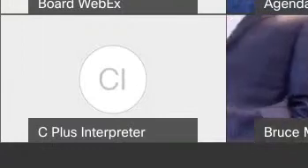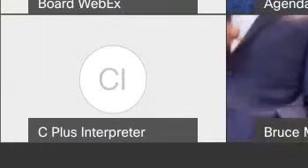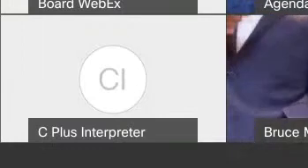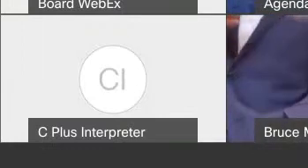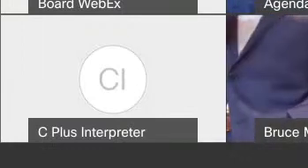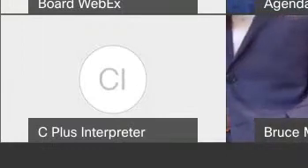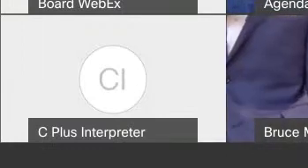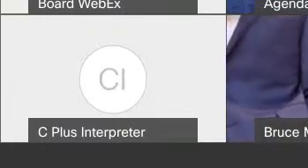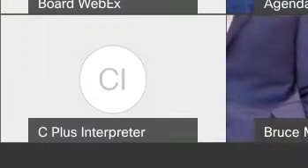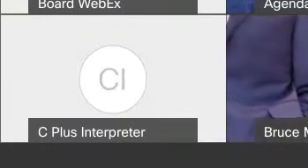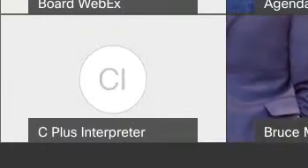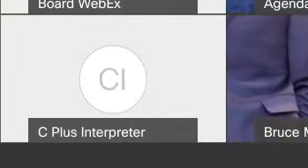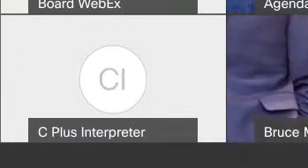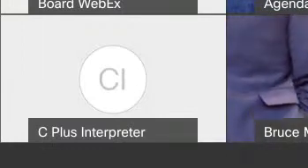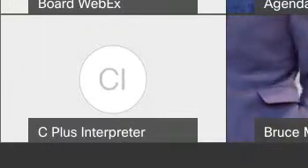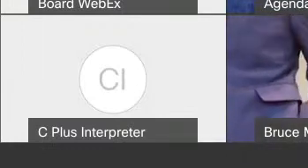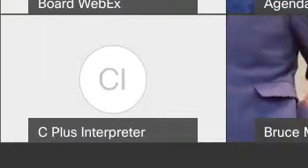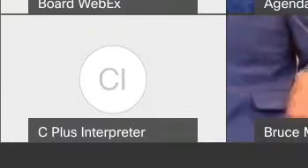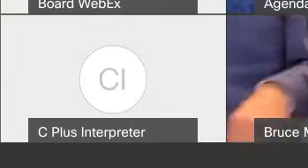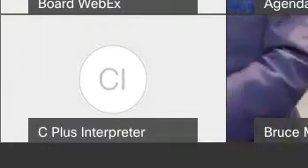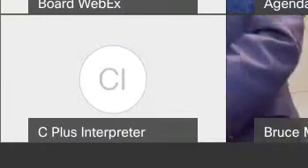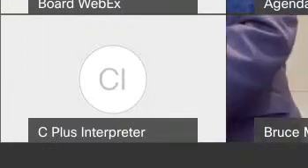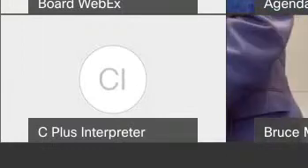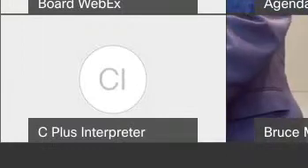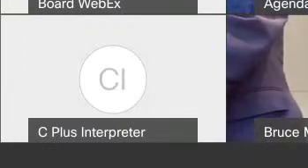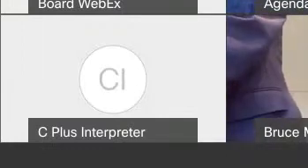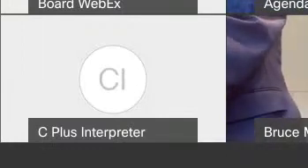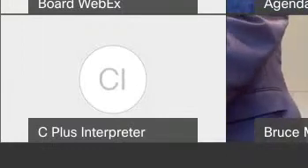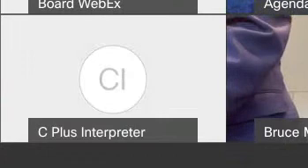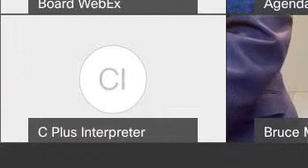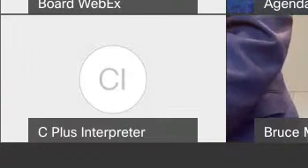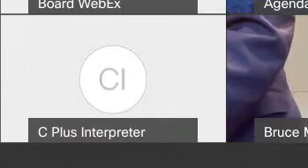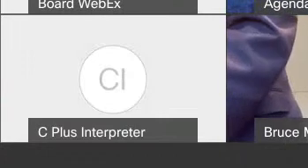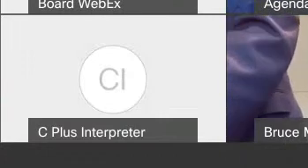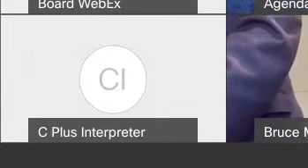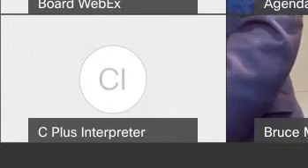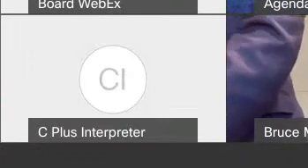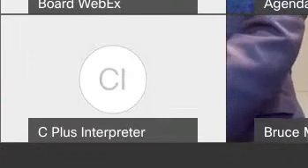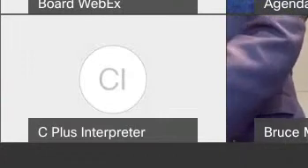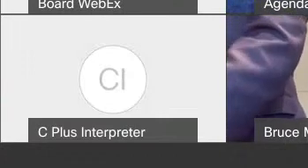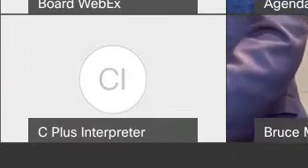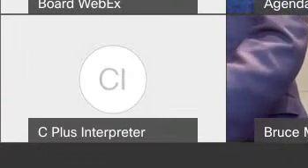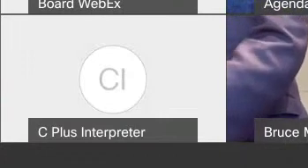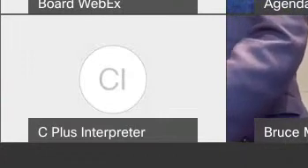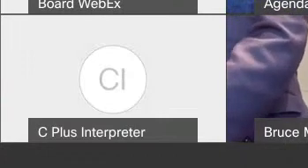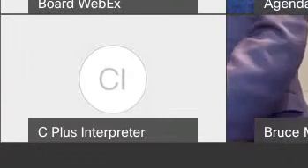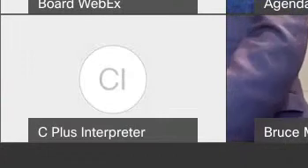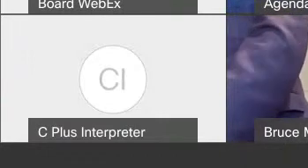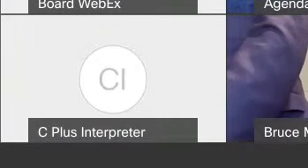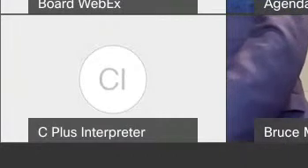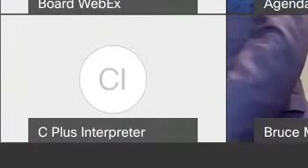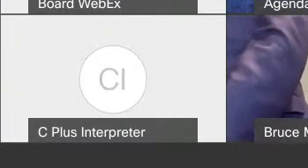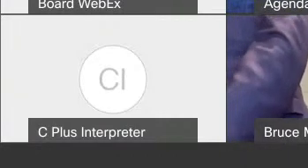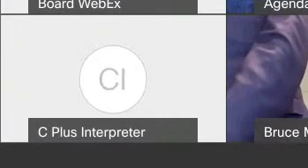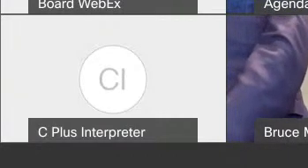We're now back in session. I know we have a few board members still coming back to